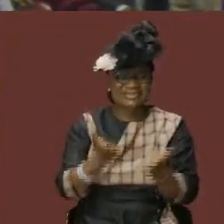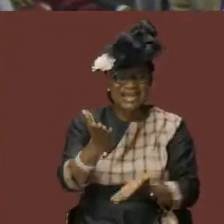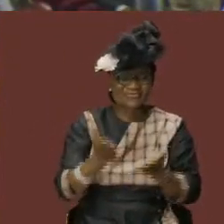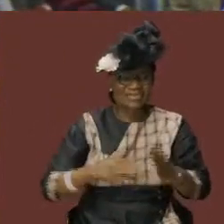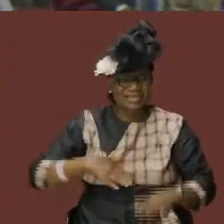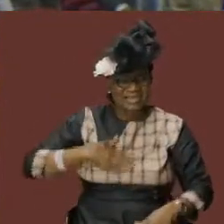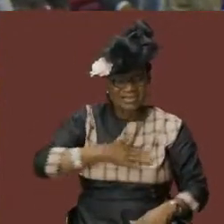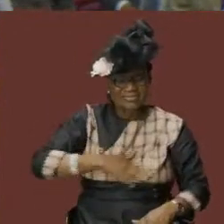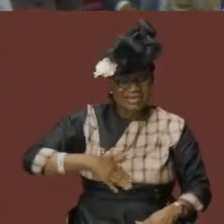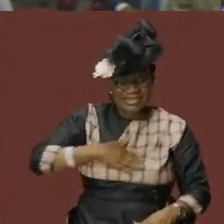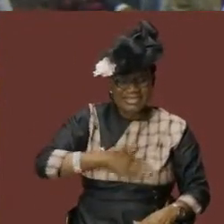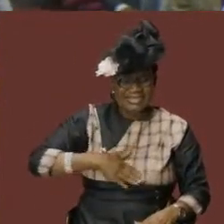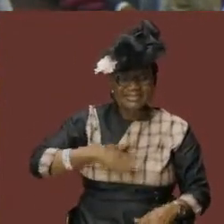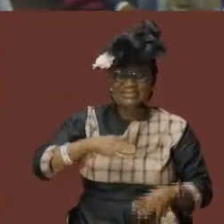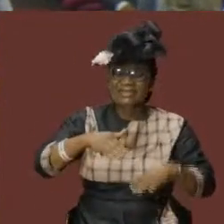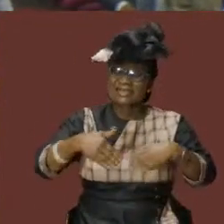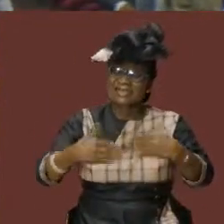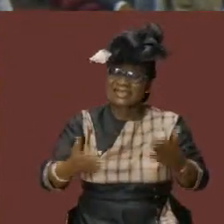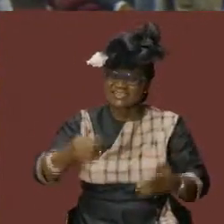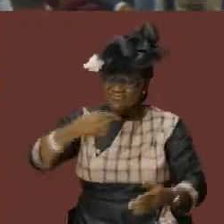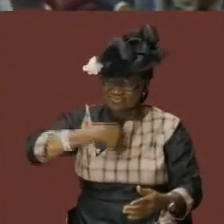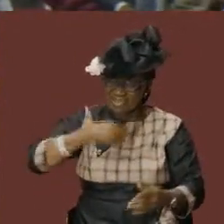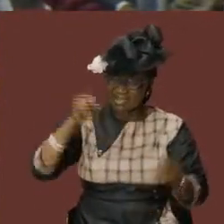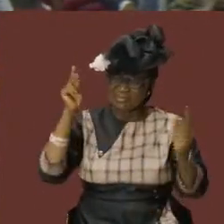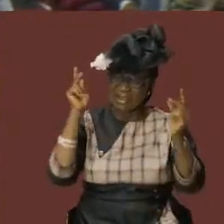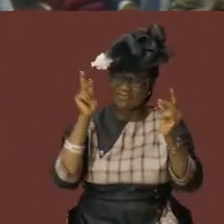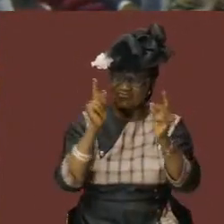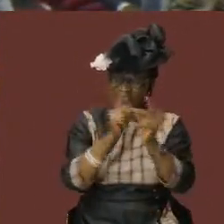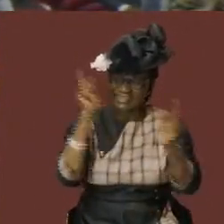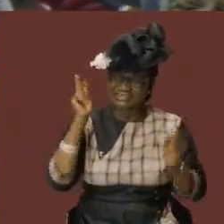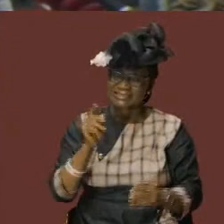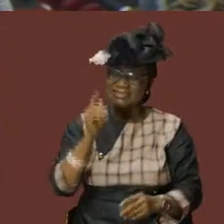please give me perfect testimony,